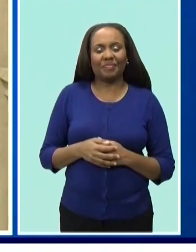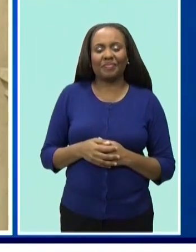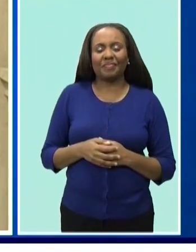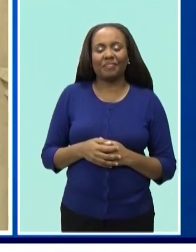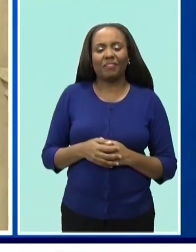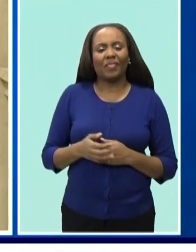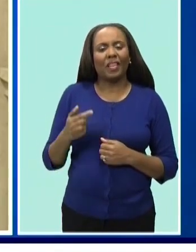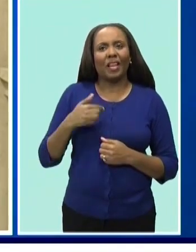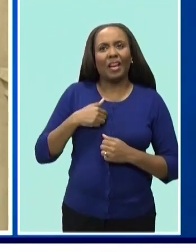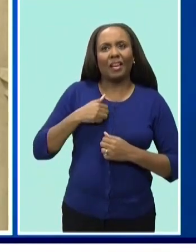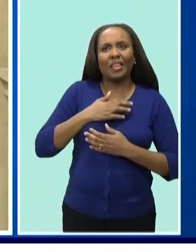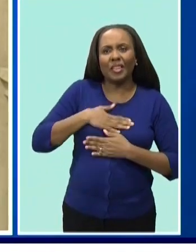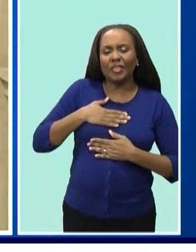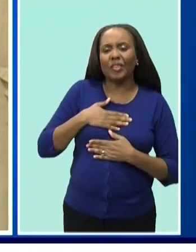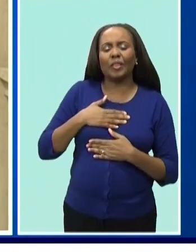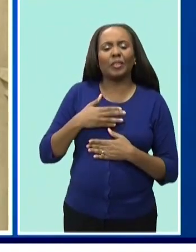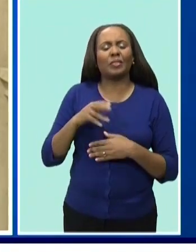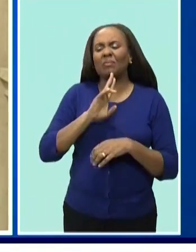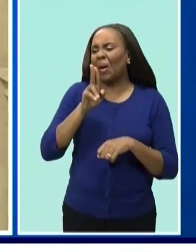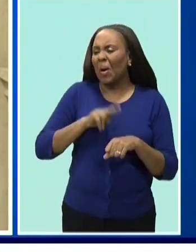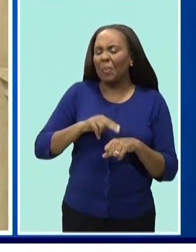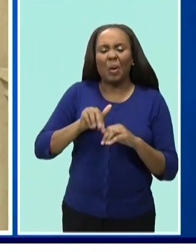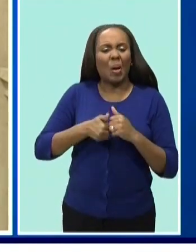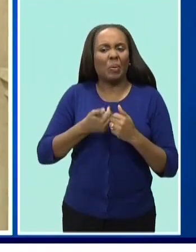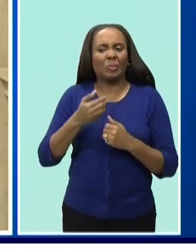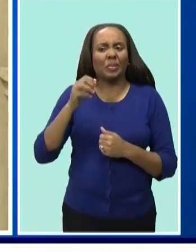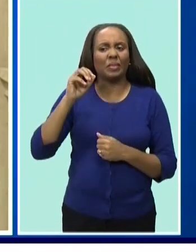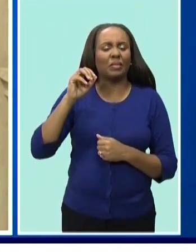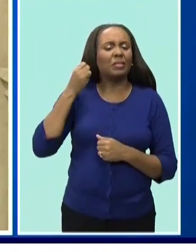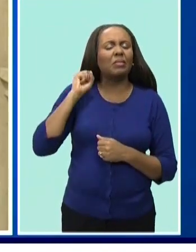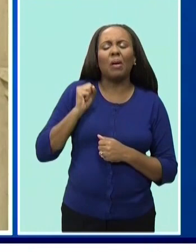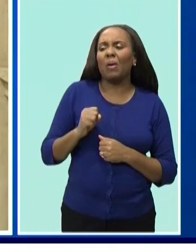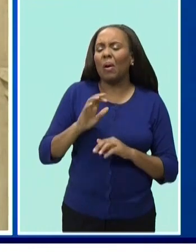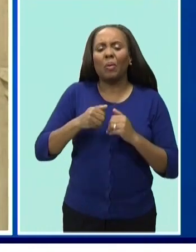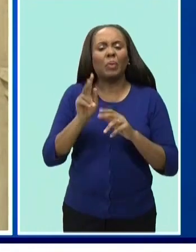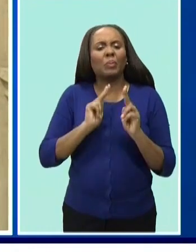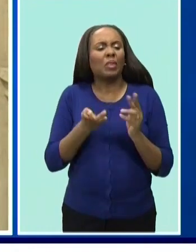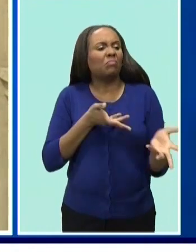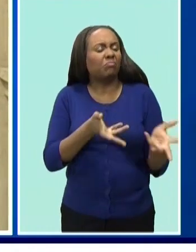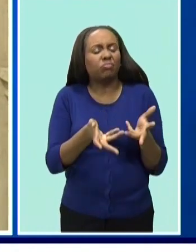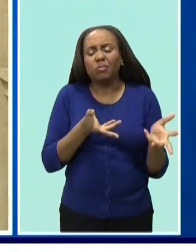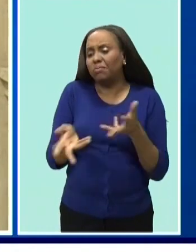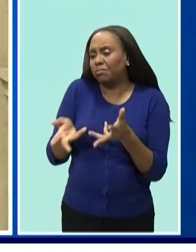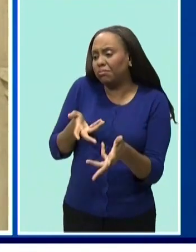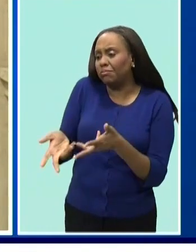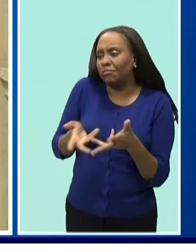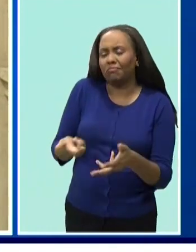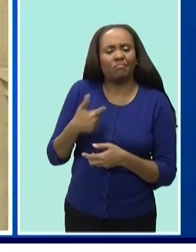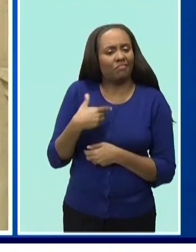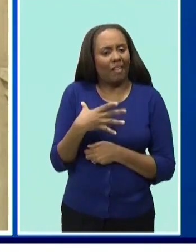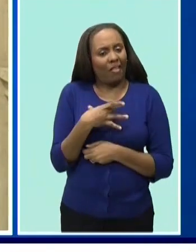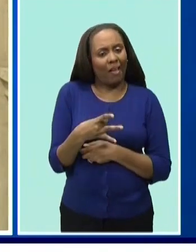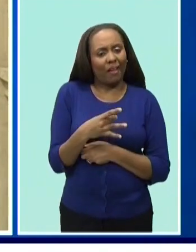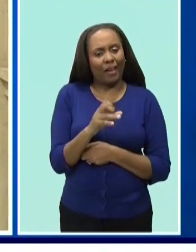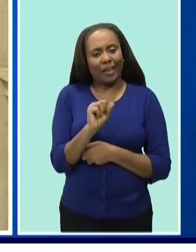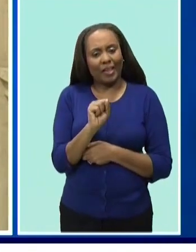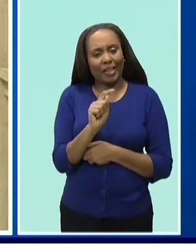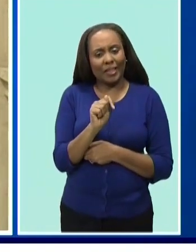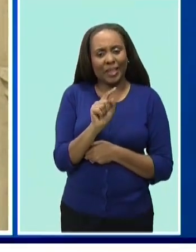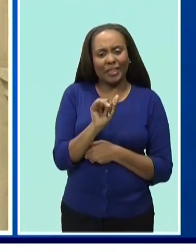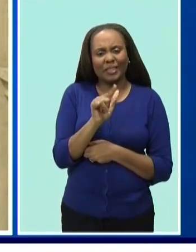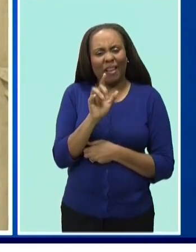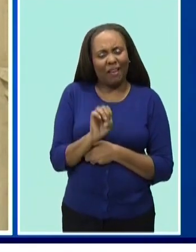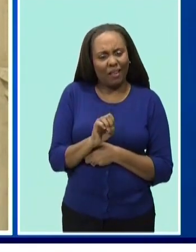how it just sounds normal, how people were talking, and then how he added sci-fi. And I like the style of it. It seemed like